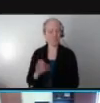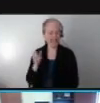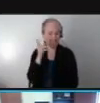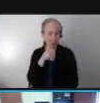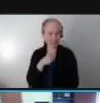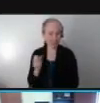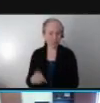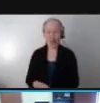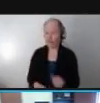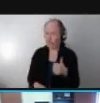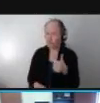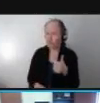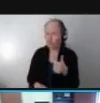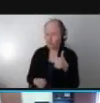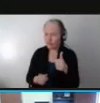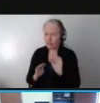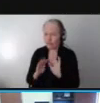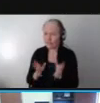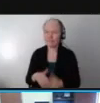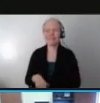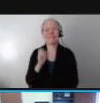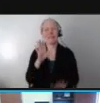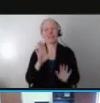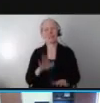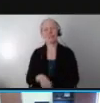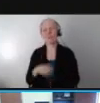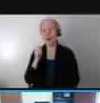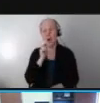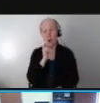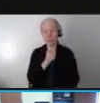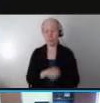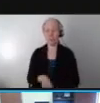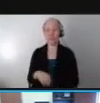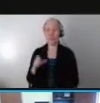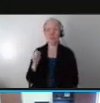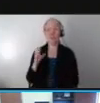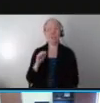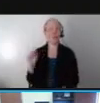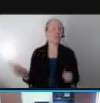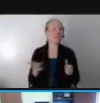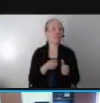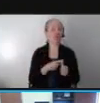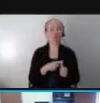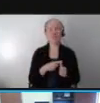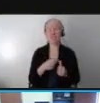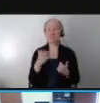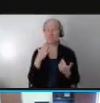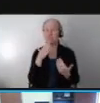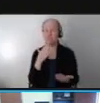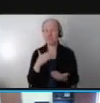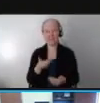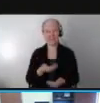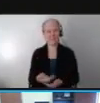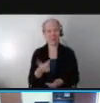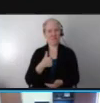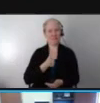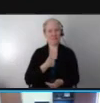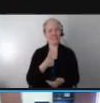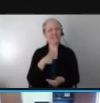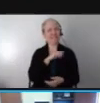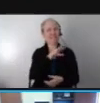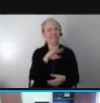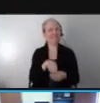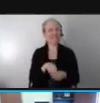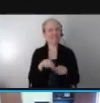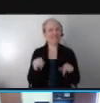Yes, you sound great, Vanessa. Okay, great. Awesome. So first I want to say thank you for inviting me to be a part of